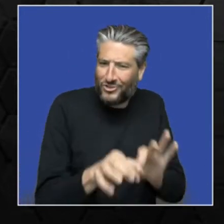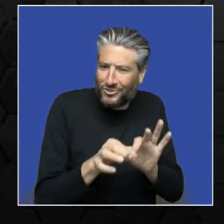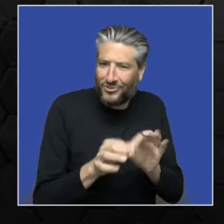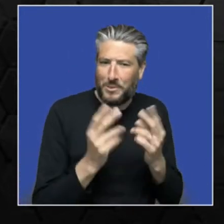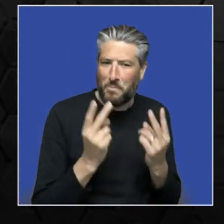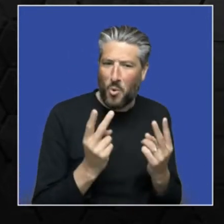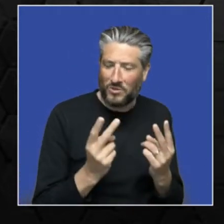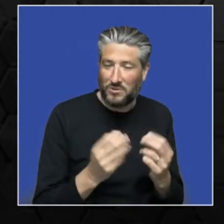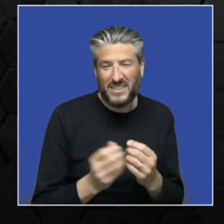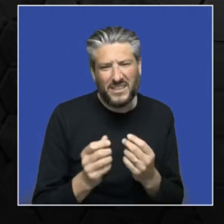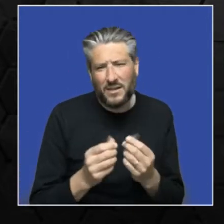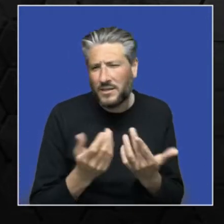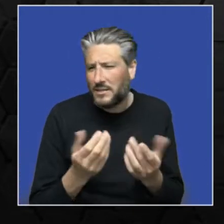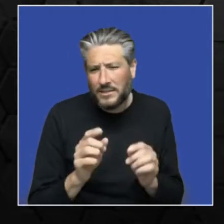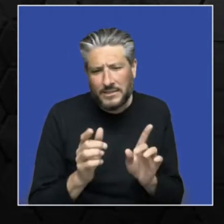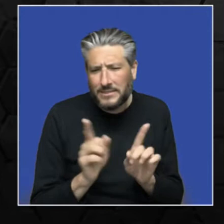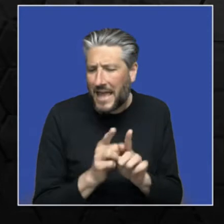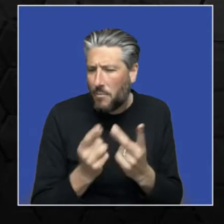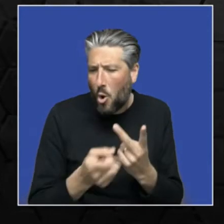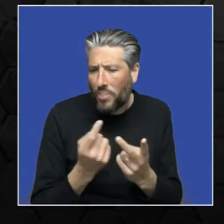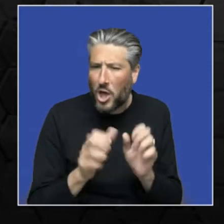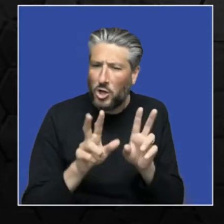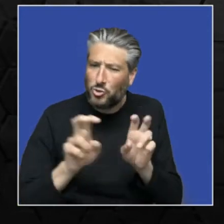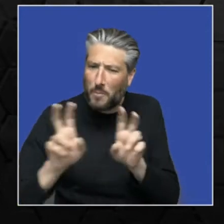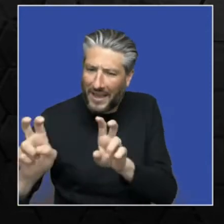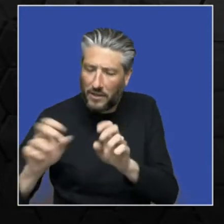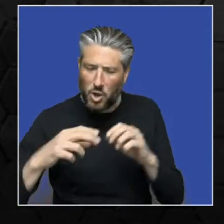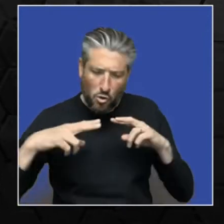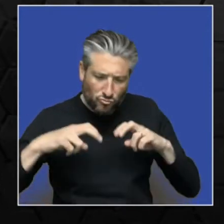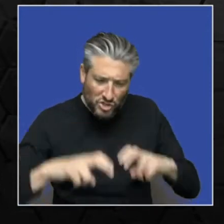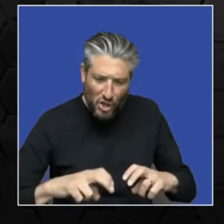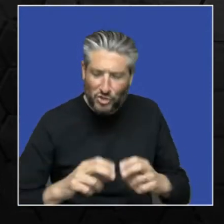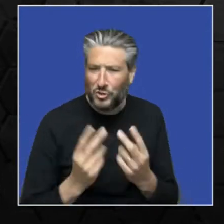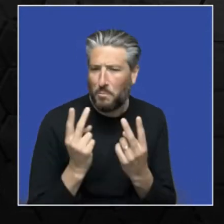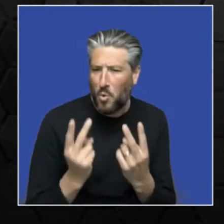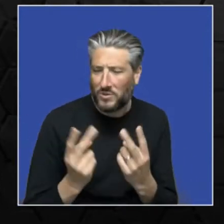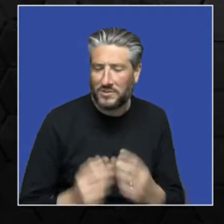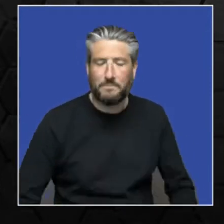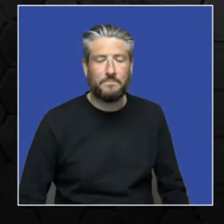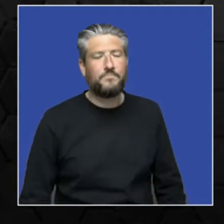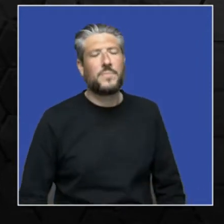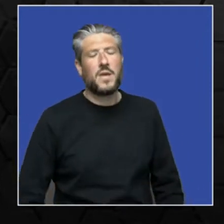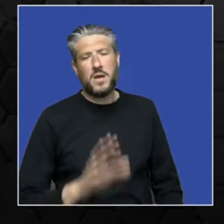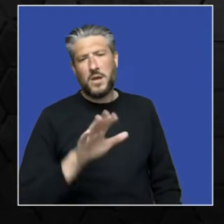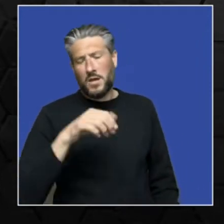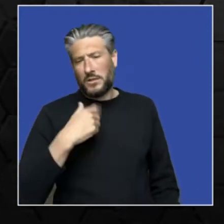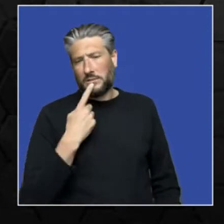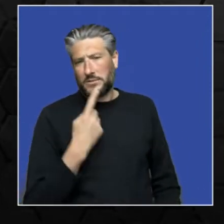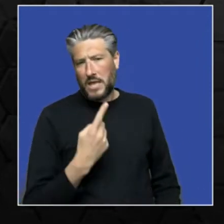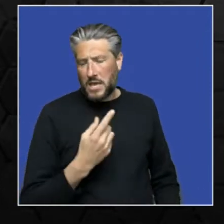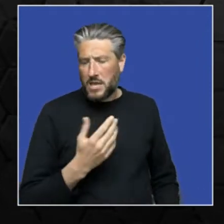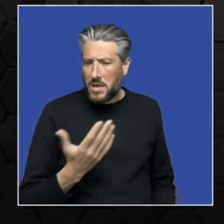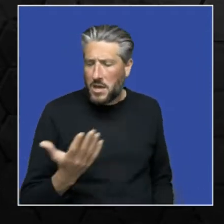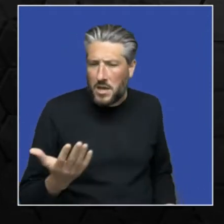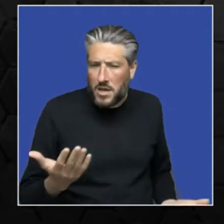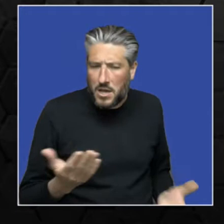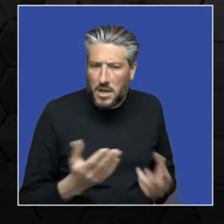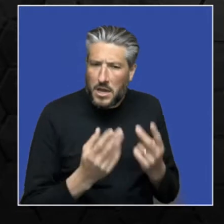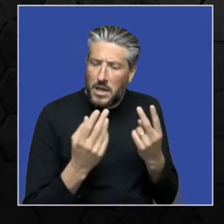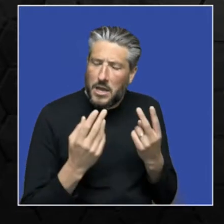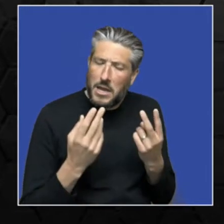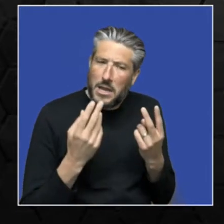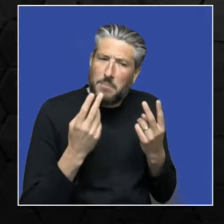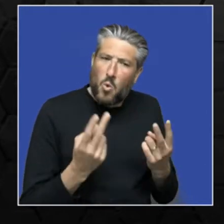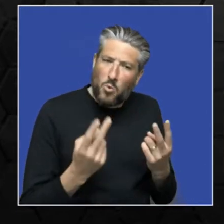begin with, I'd like to, talk about interdisciplinary research. Why is it important to have or build project with